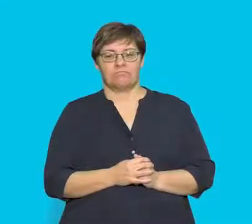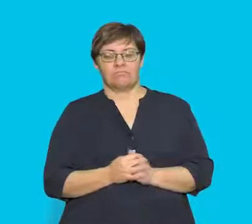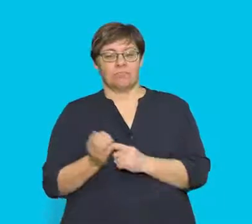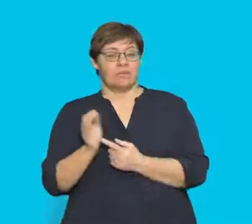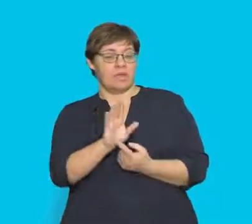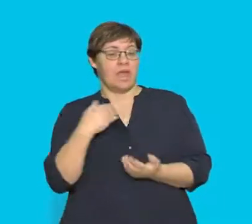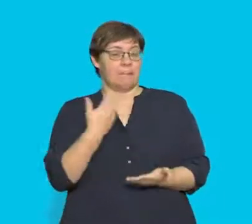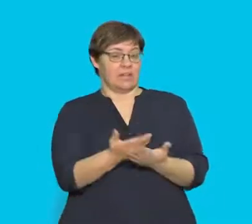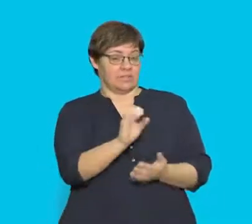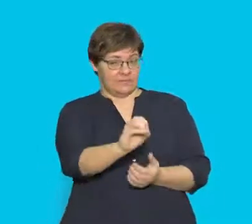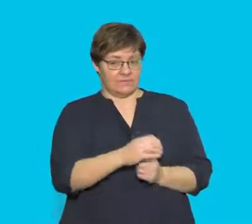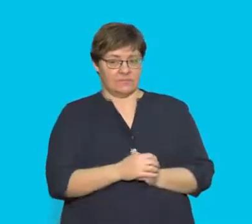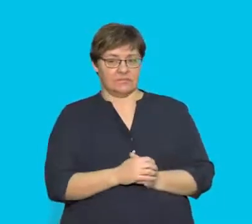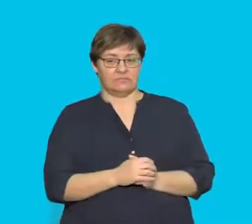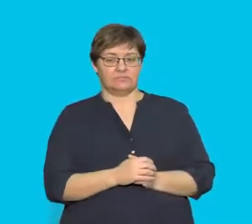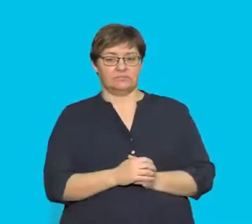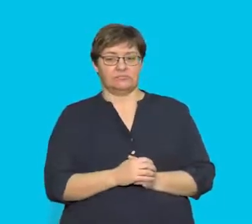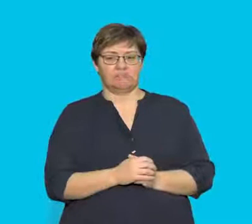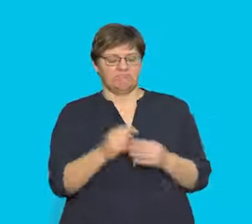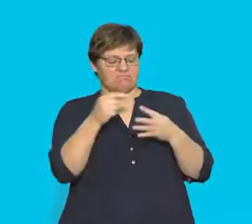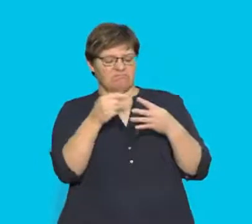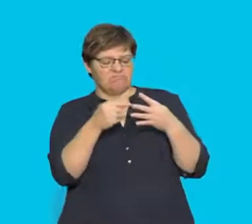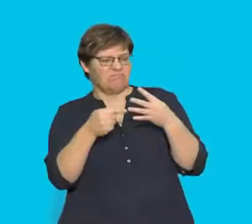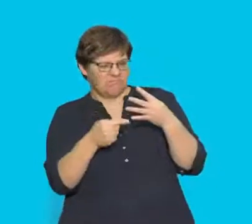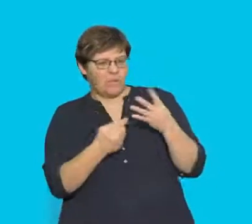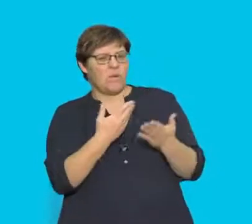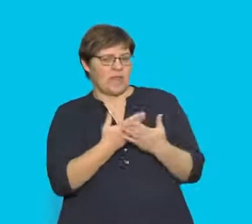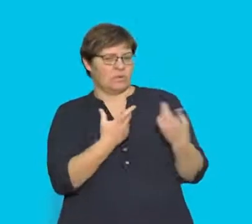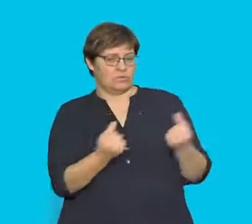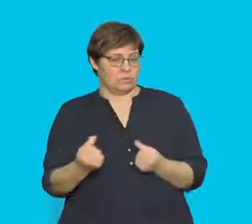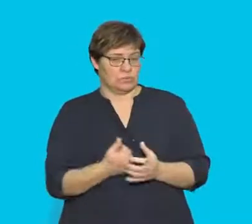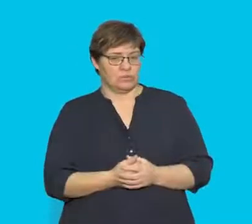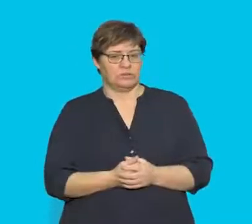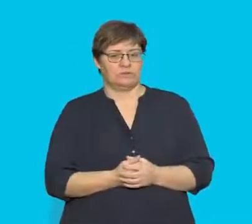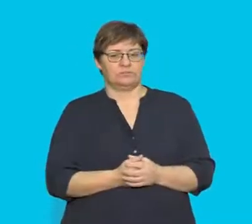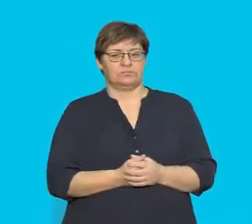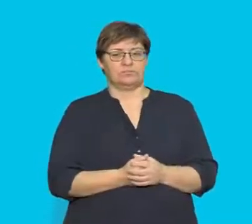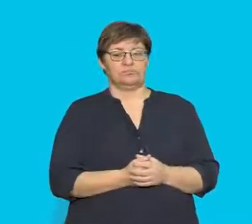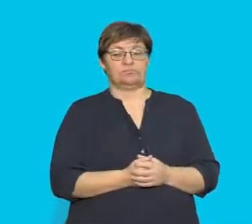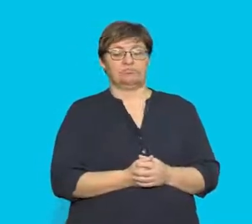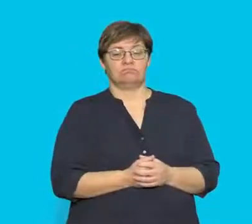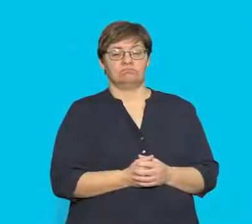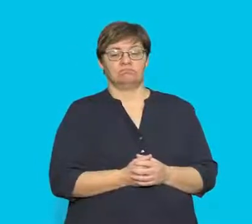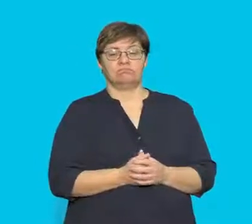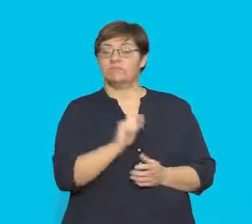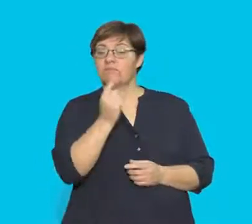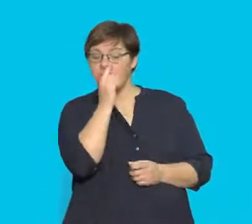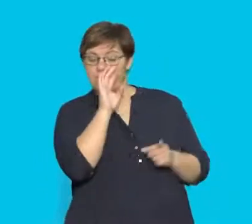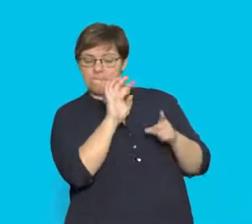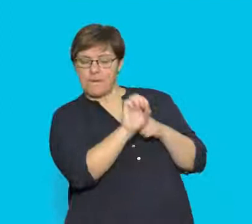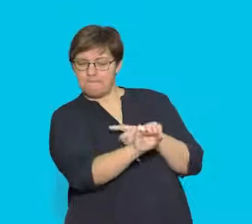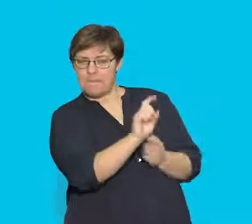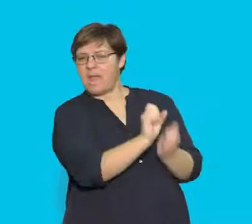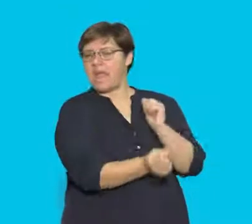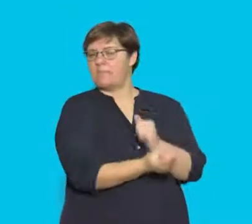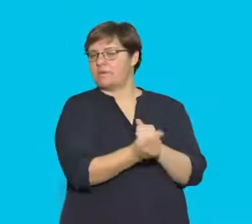here we have the application, and there are a couple of things that we can do. We can, first of all,